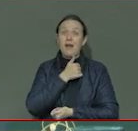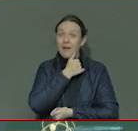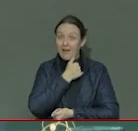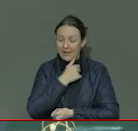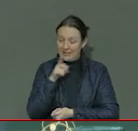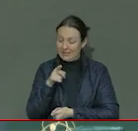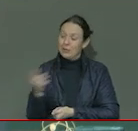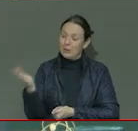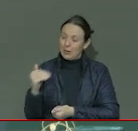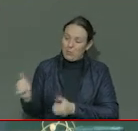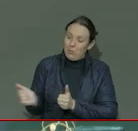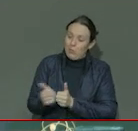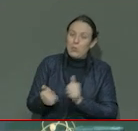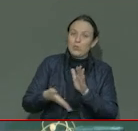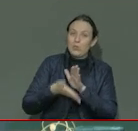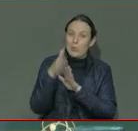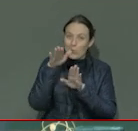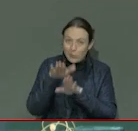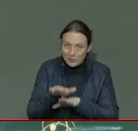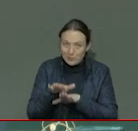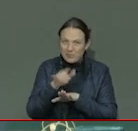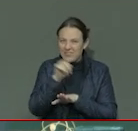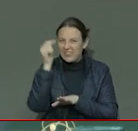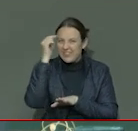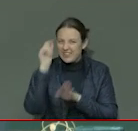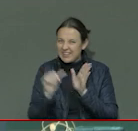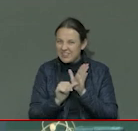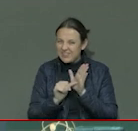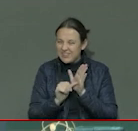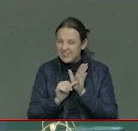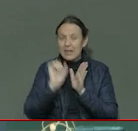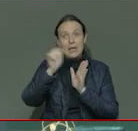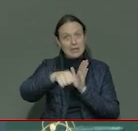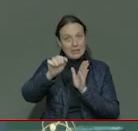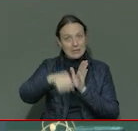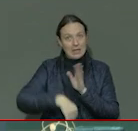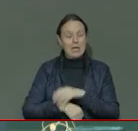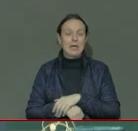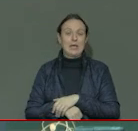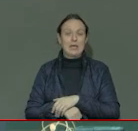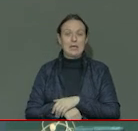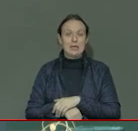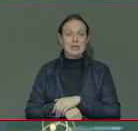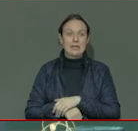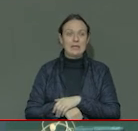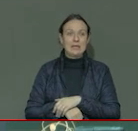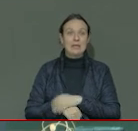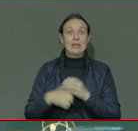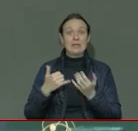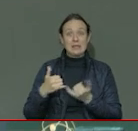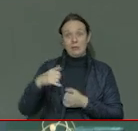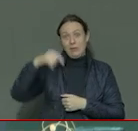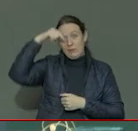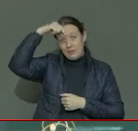to a temple. So the first thing, do you think that is important? Yes, it is. Now, another thing that we know about